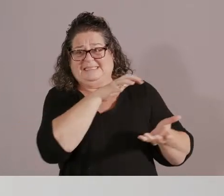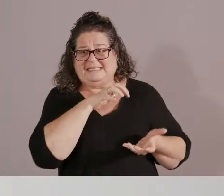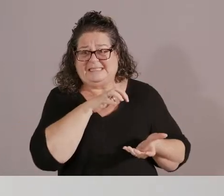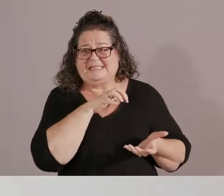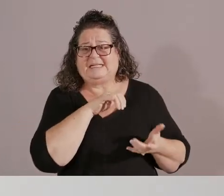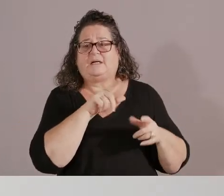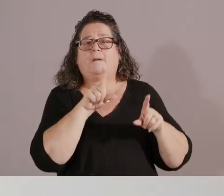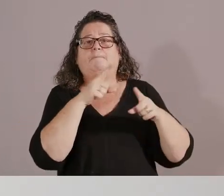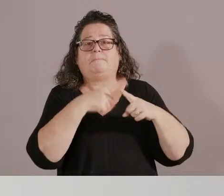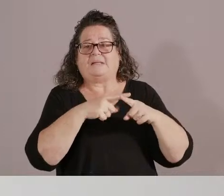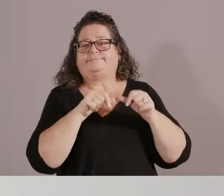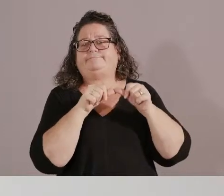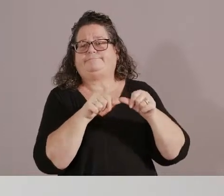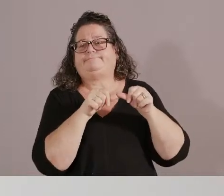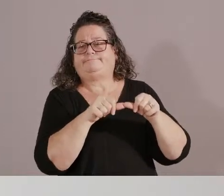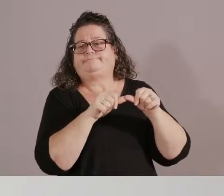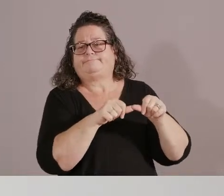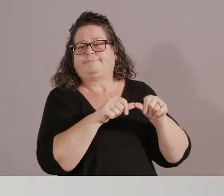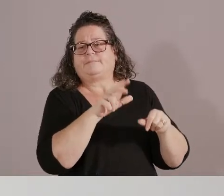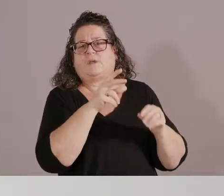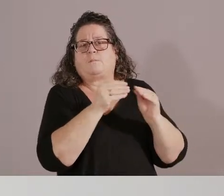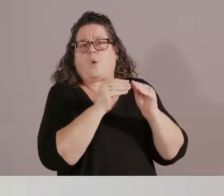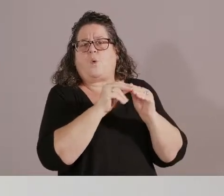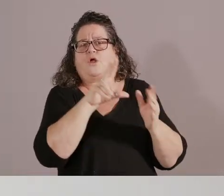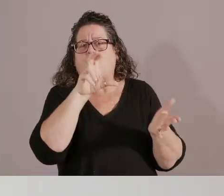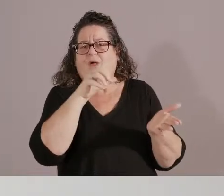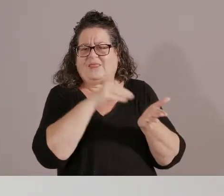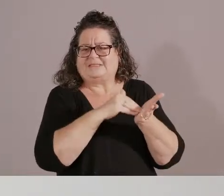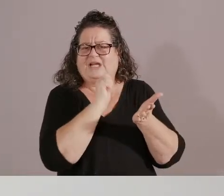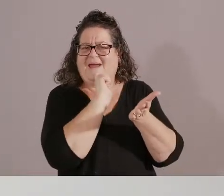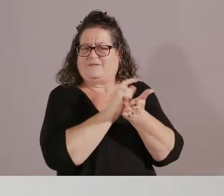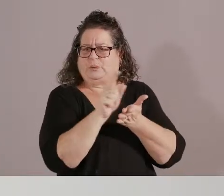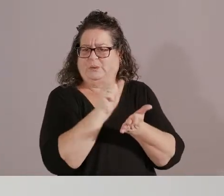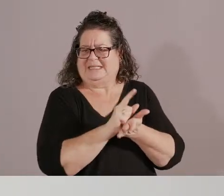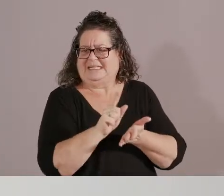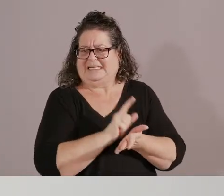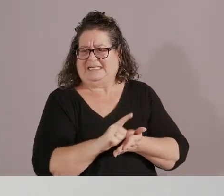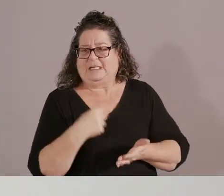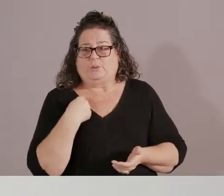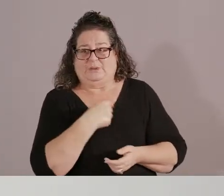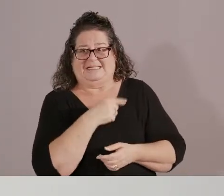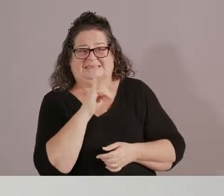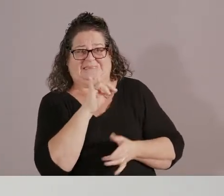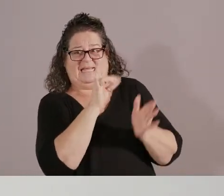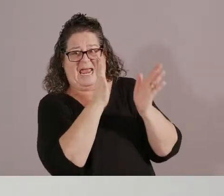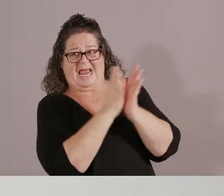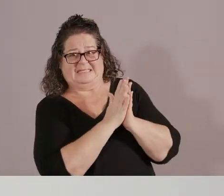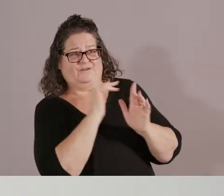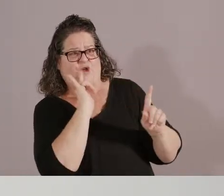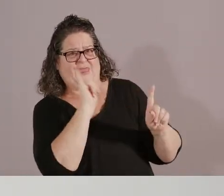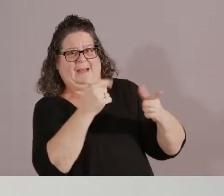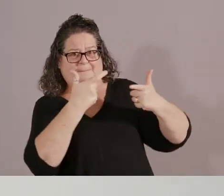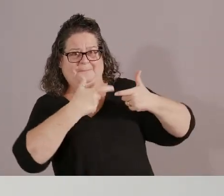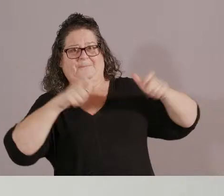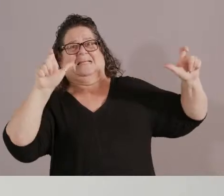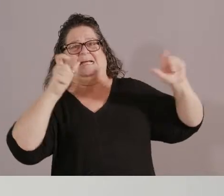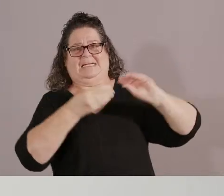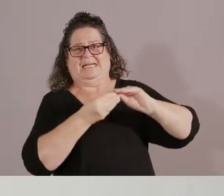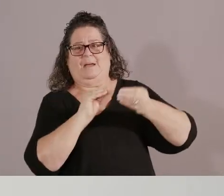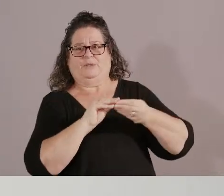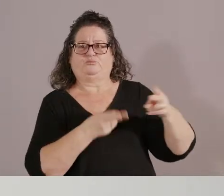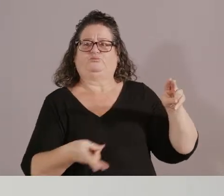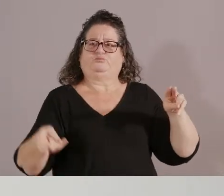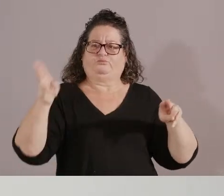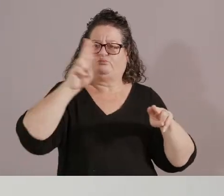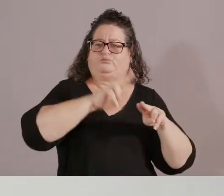week. So we asked for a significant increase. If we're getting about 84,000 doses